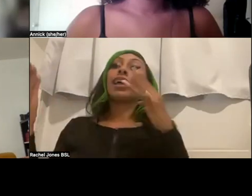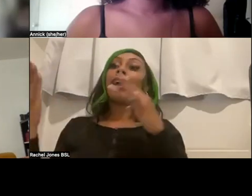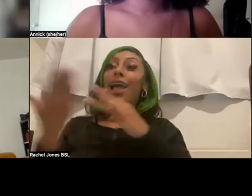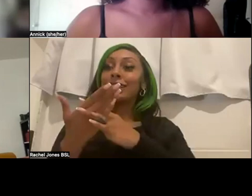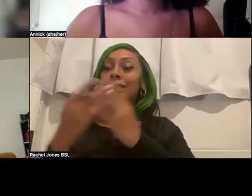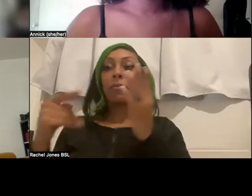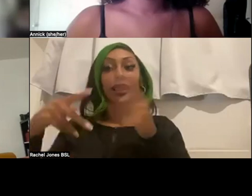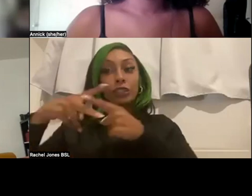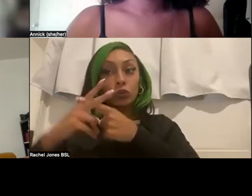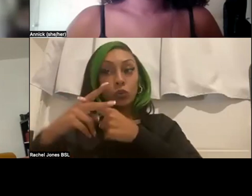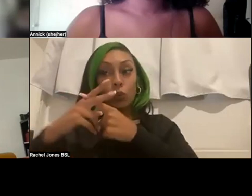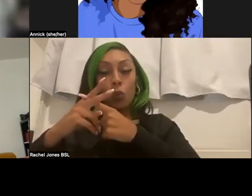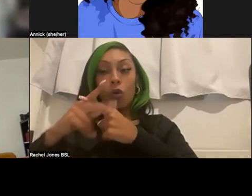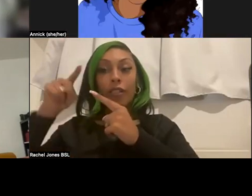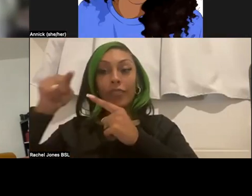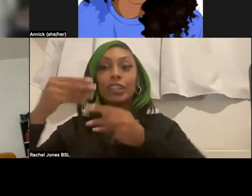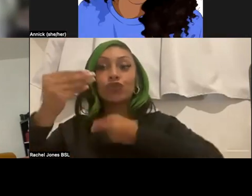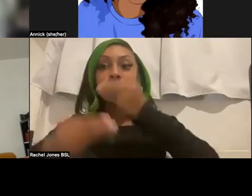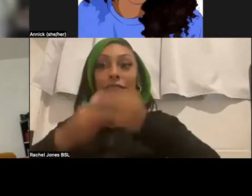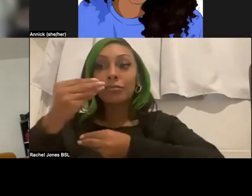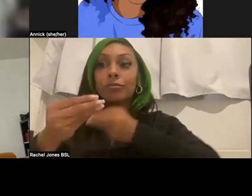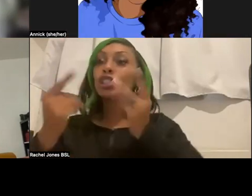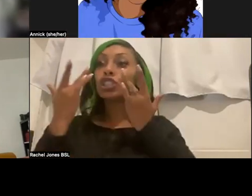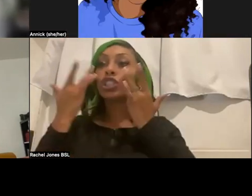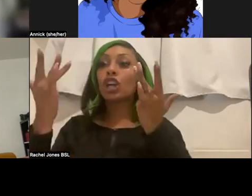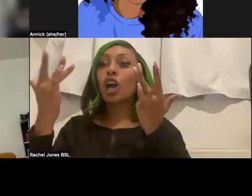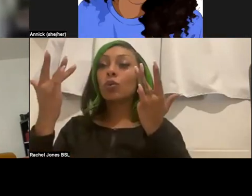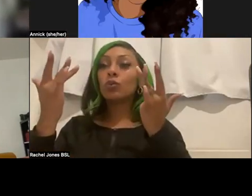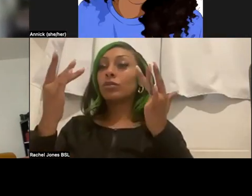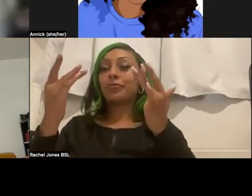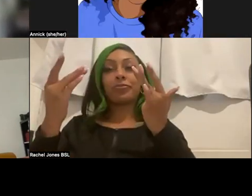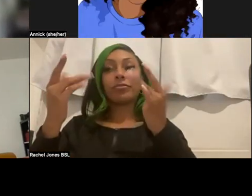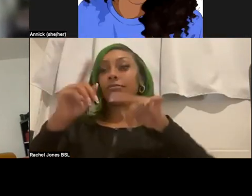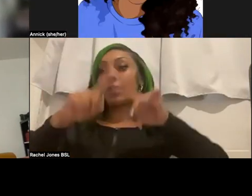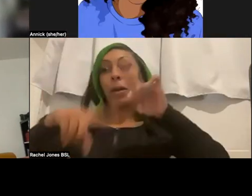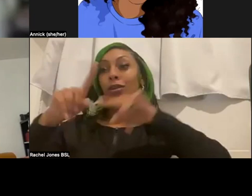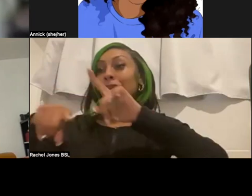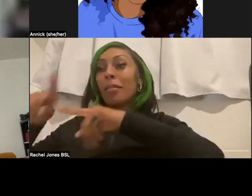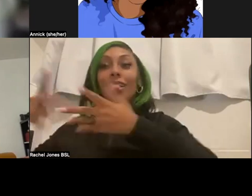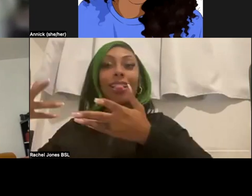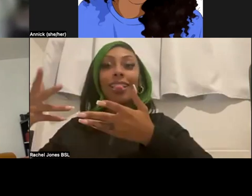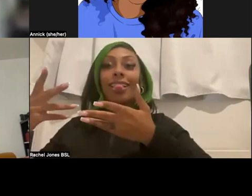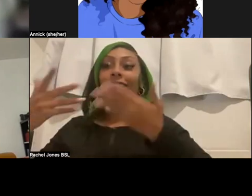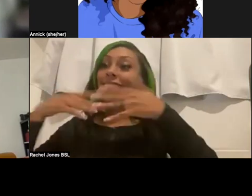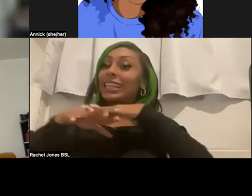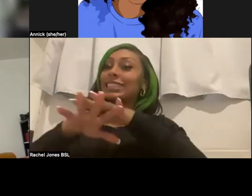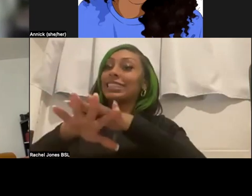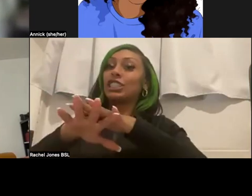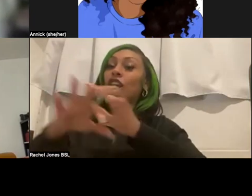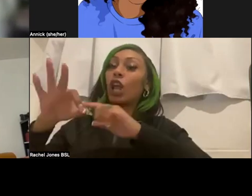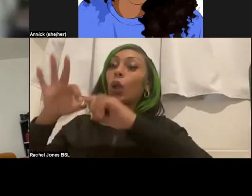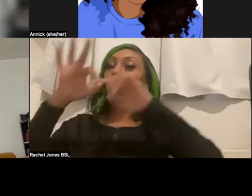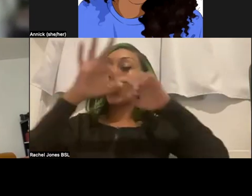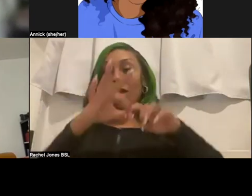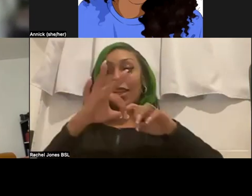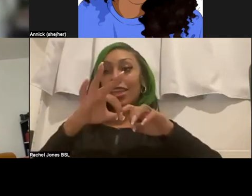this description illustrates the multiple intersections of my self-situation as a queer, trans and